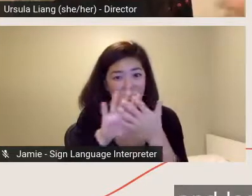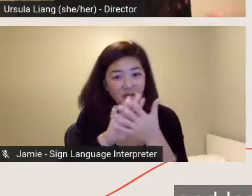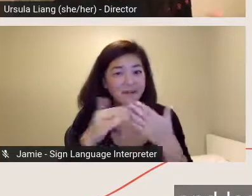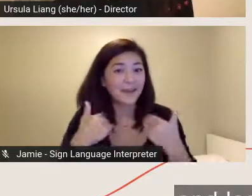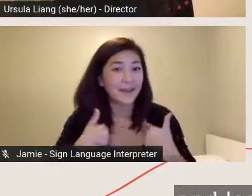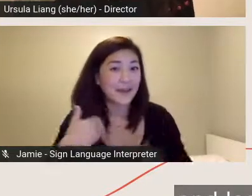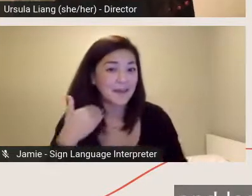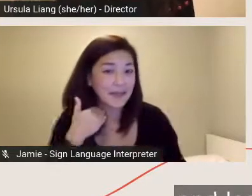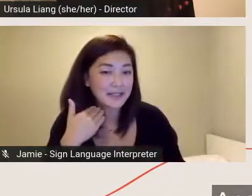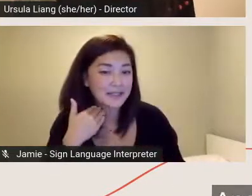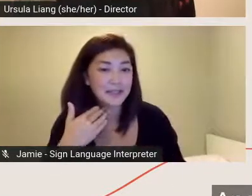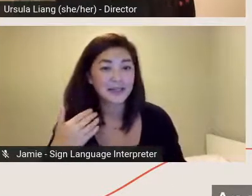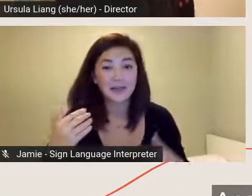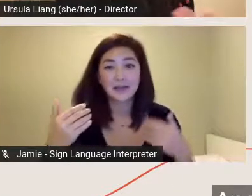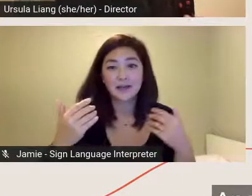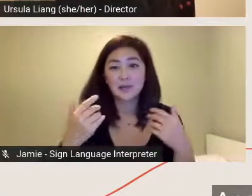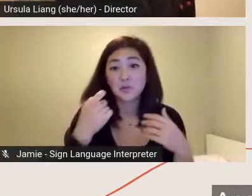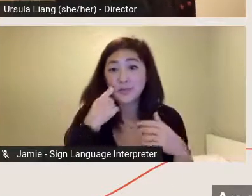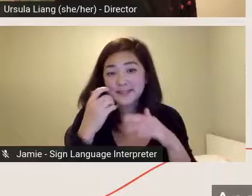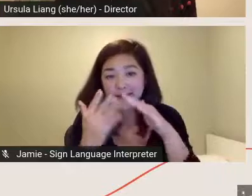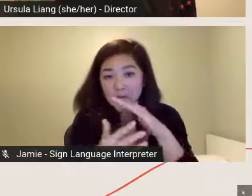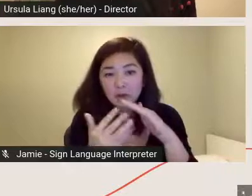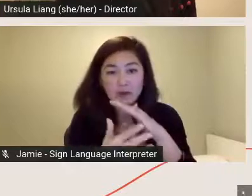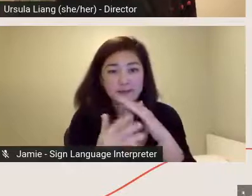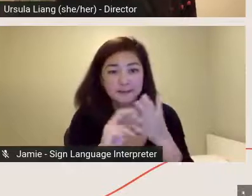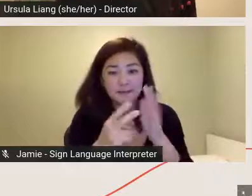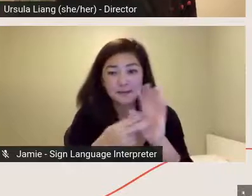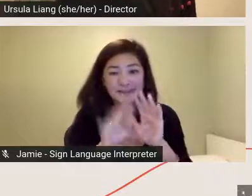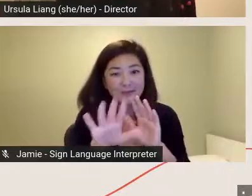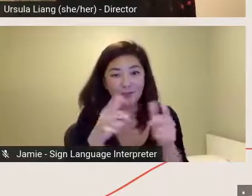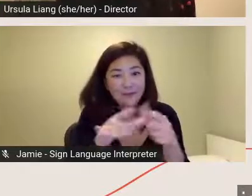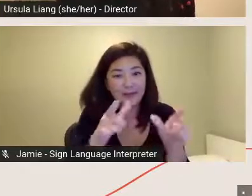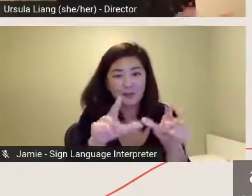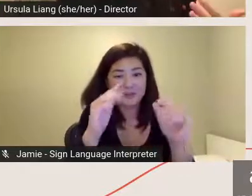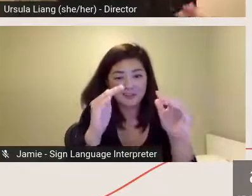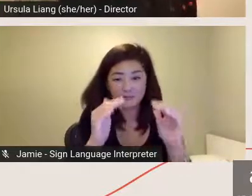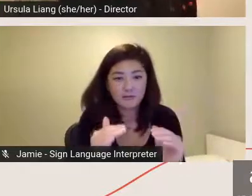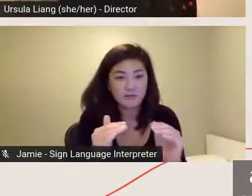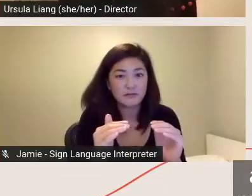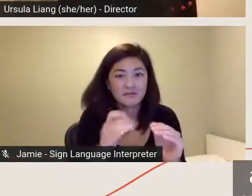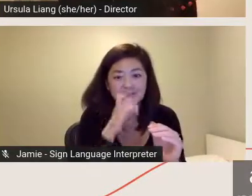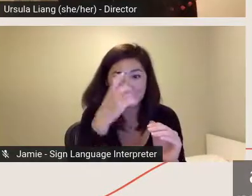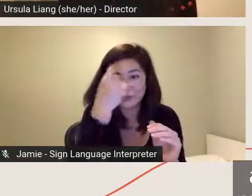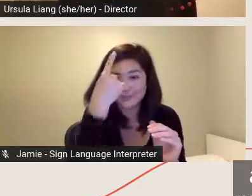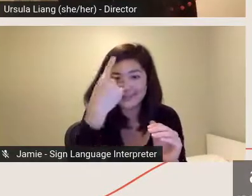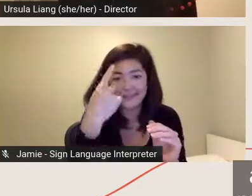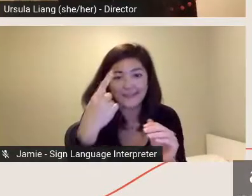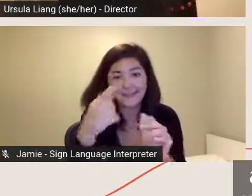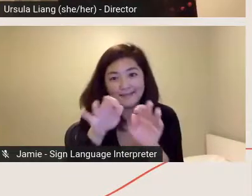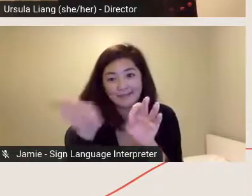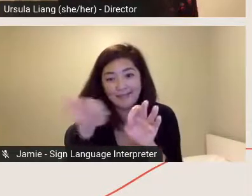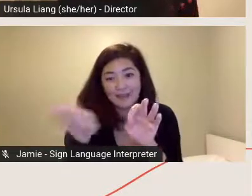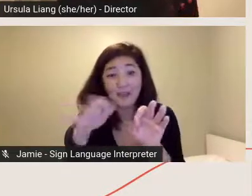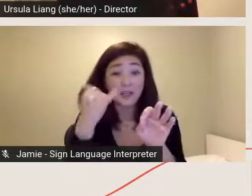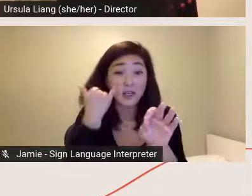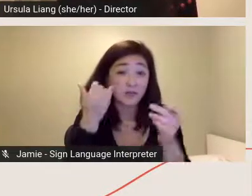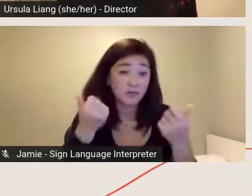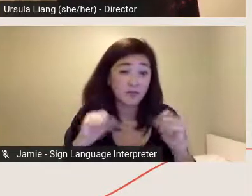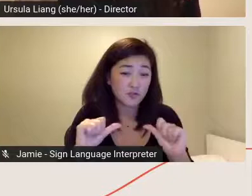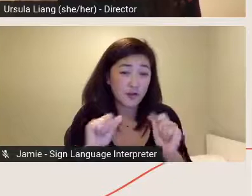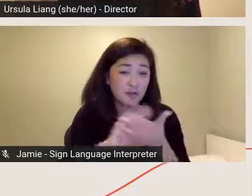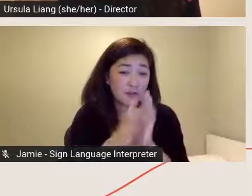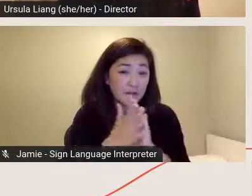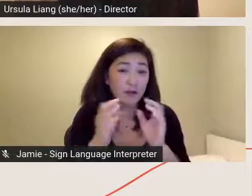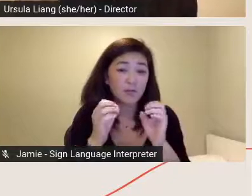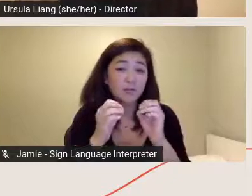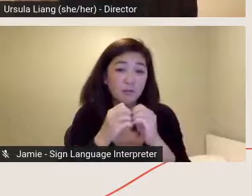and look like more recent immigrants. And so one of the things I think is important for us to think as we like work towards more solidarity movements is whether